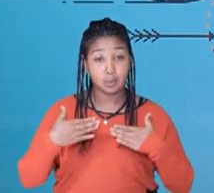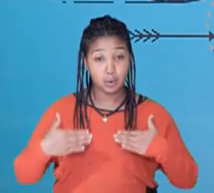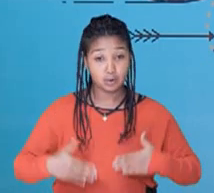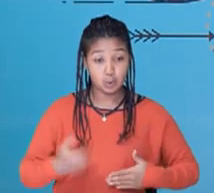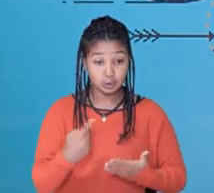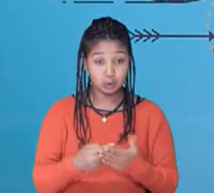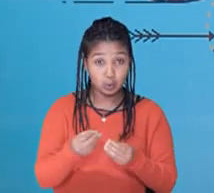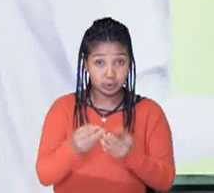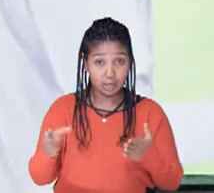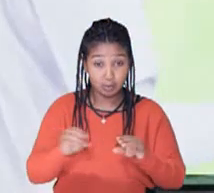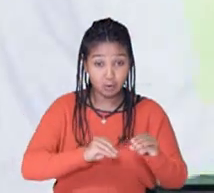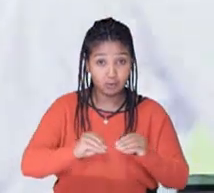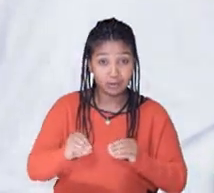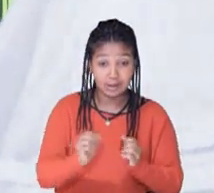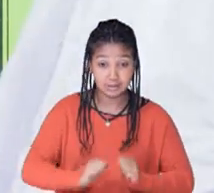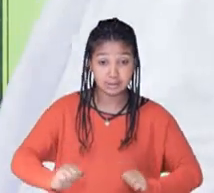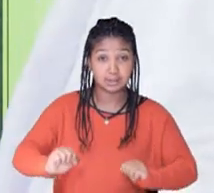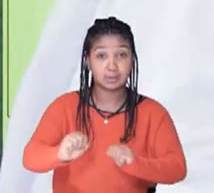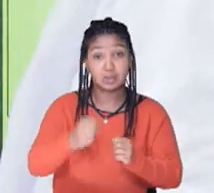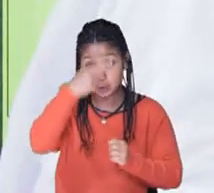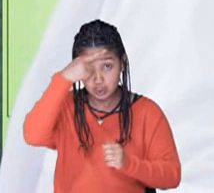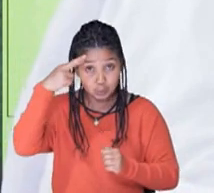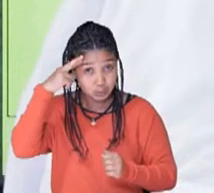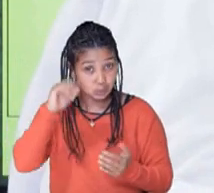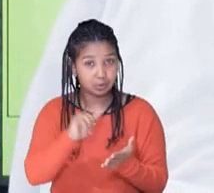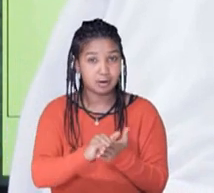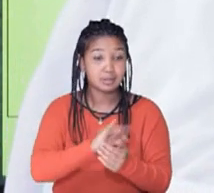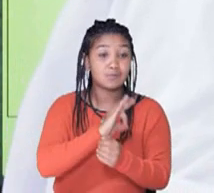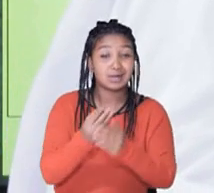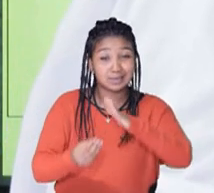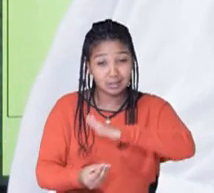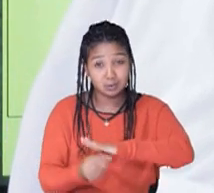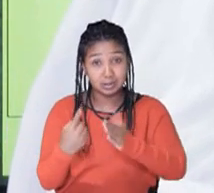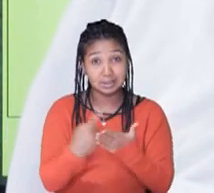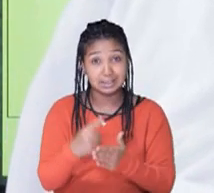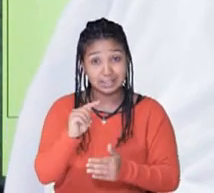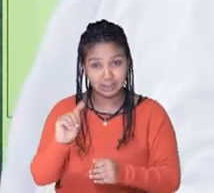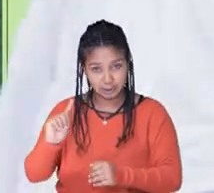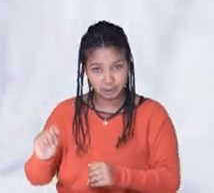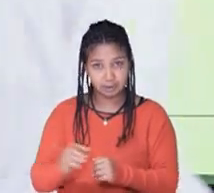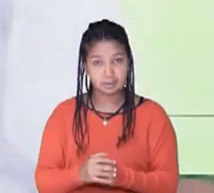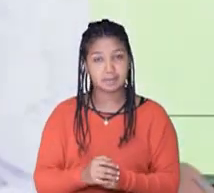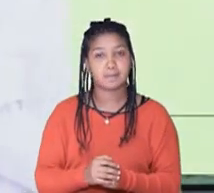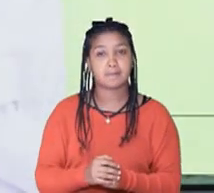bodies or these objects are moving as a system. Due to that, the force exerted on this tension T,